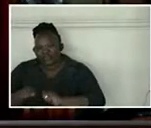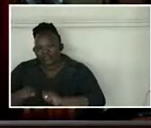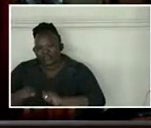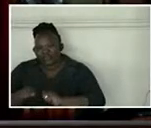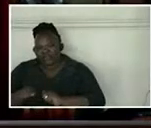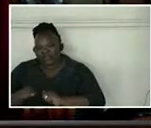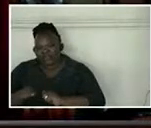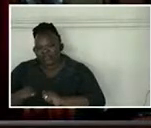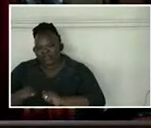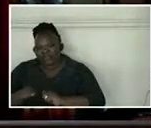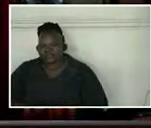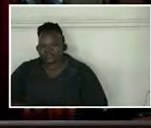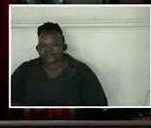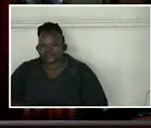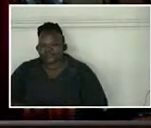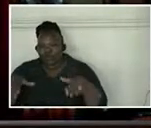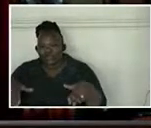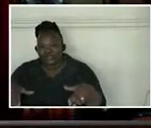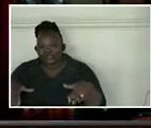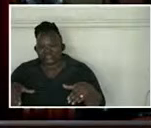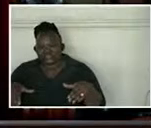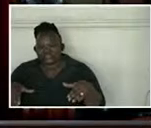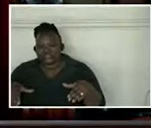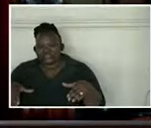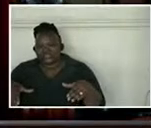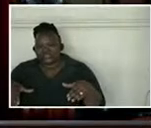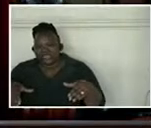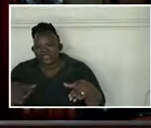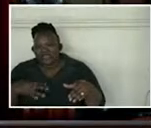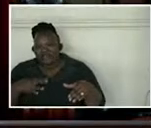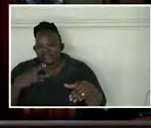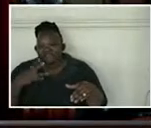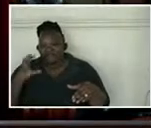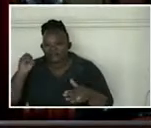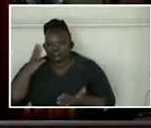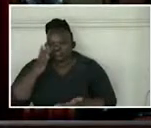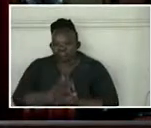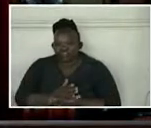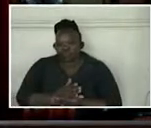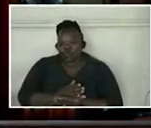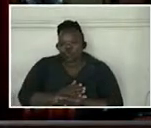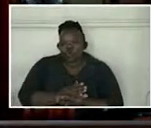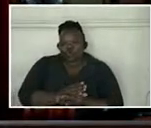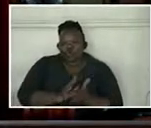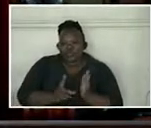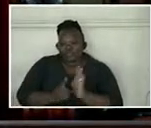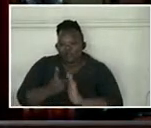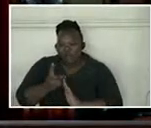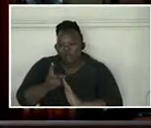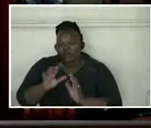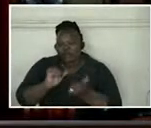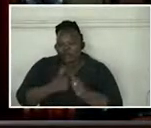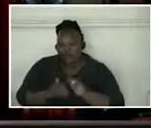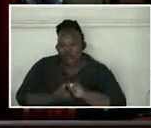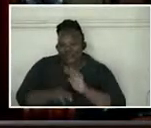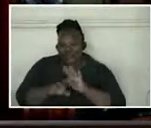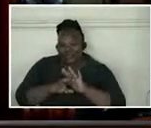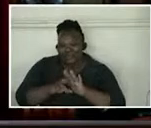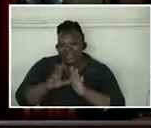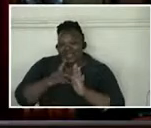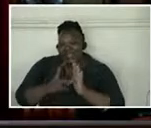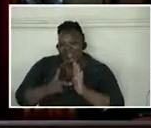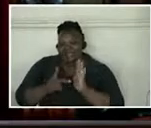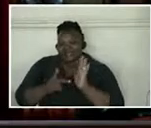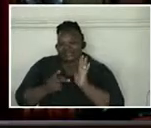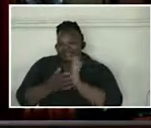the committee has noted that this program also ensures advancement in participation in sports and recreation talent identification and